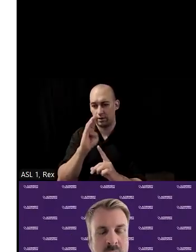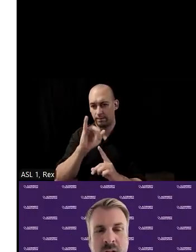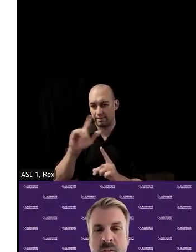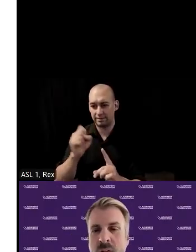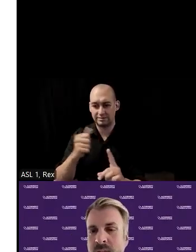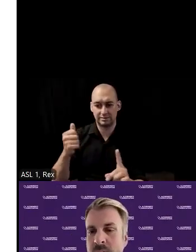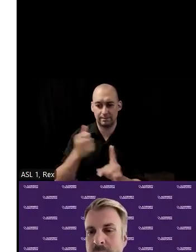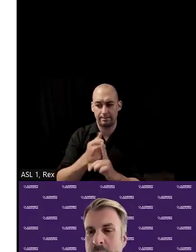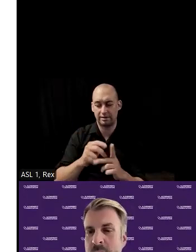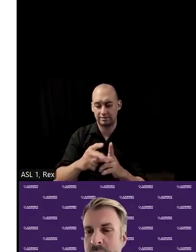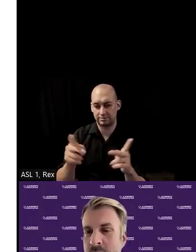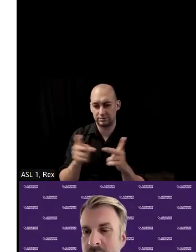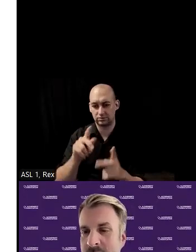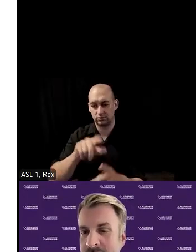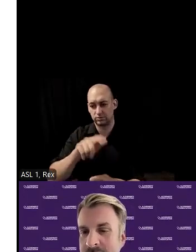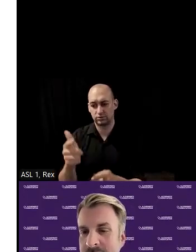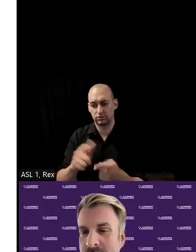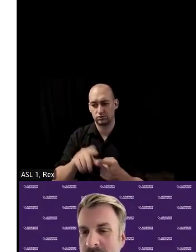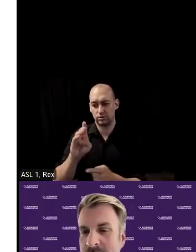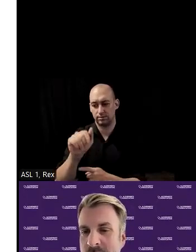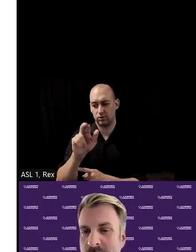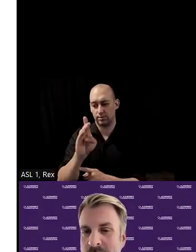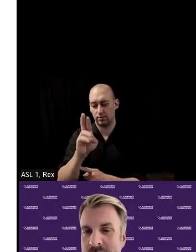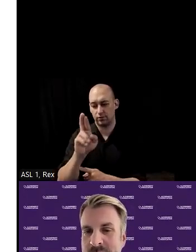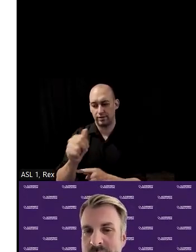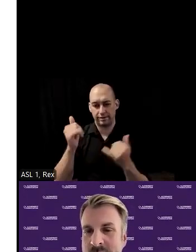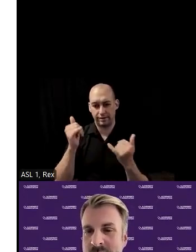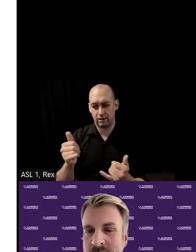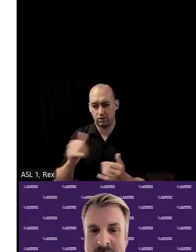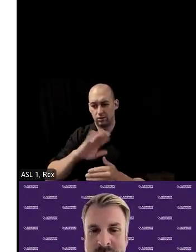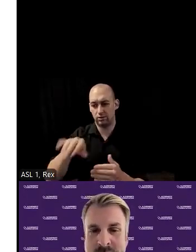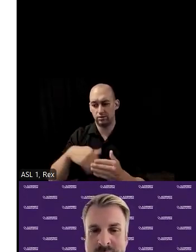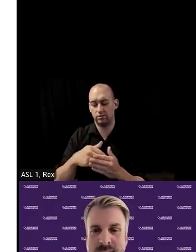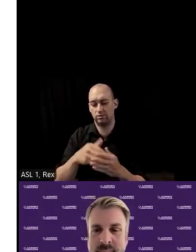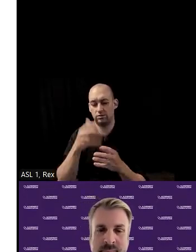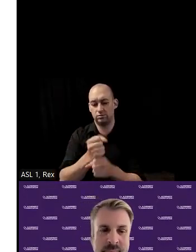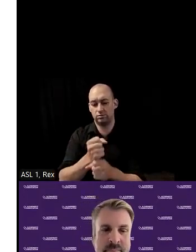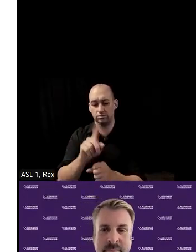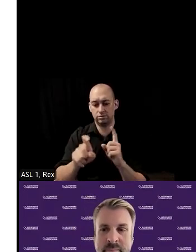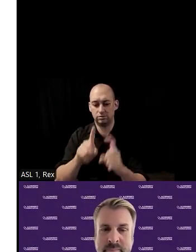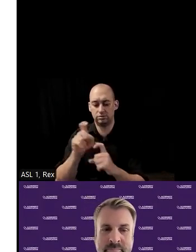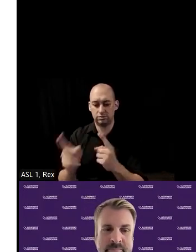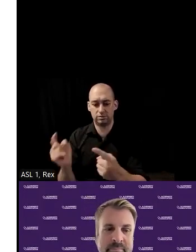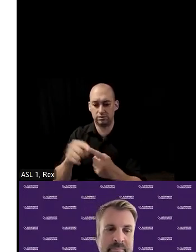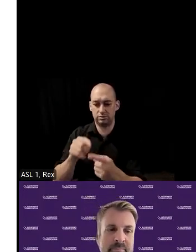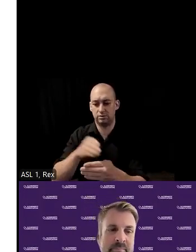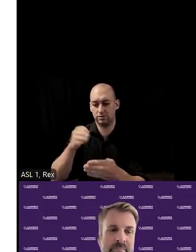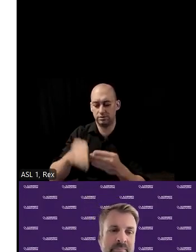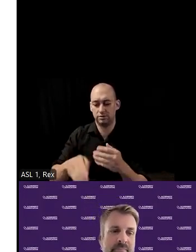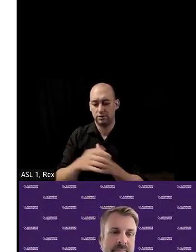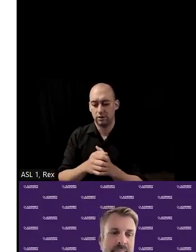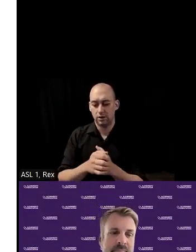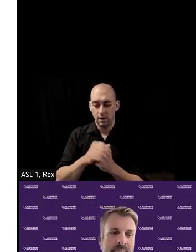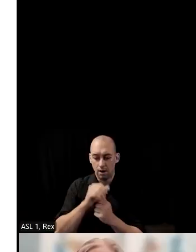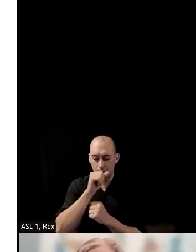could turn it over to Barbara now and then hold questions to the end. That sounds great. Thank you. Thank you,